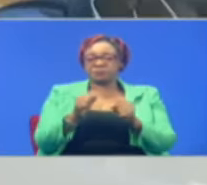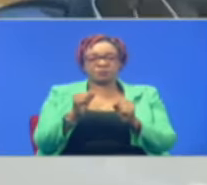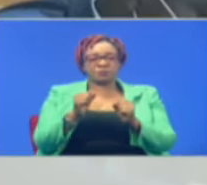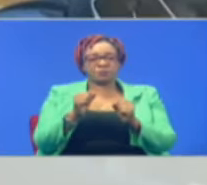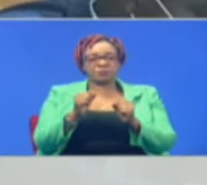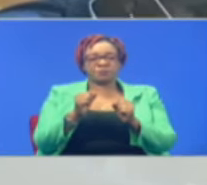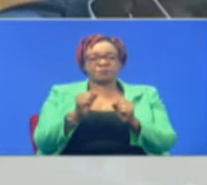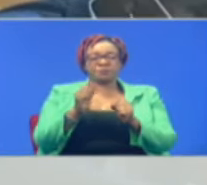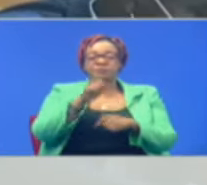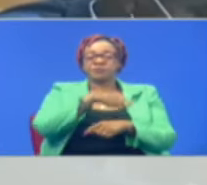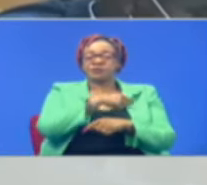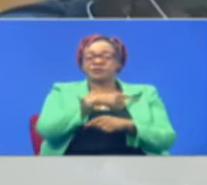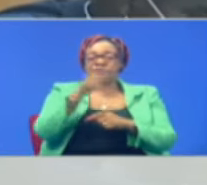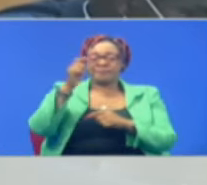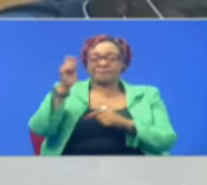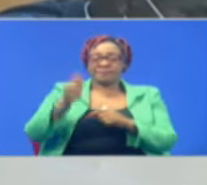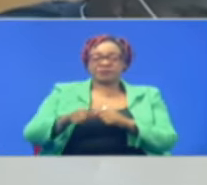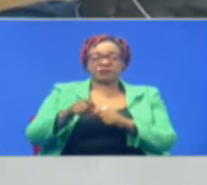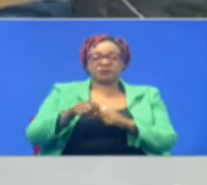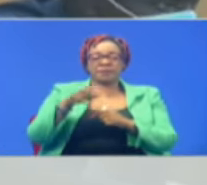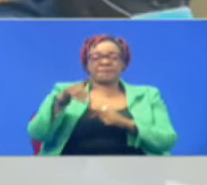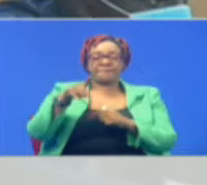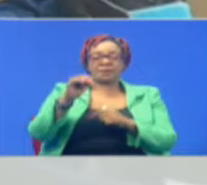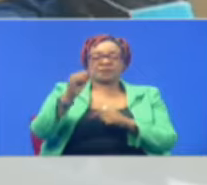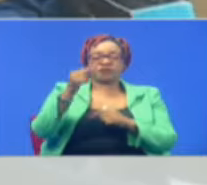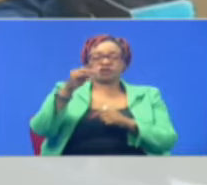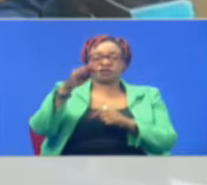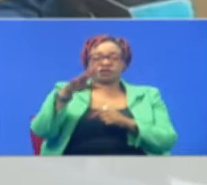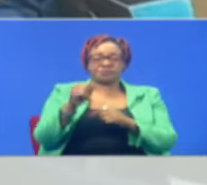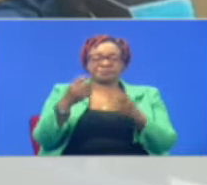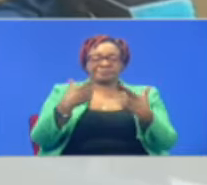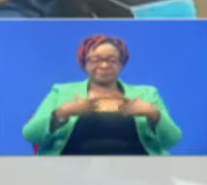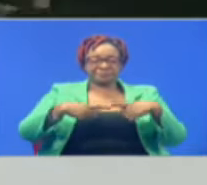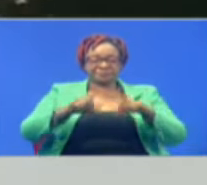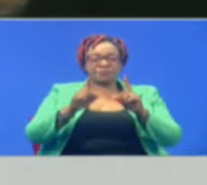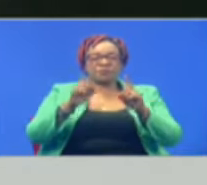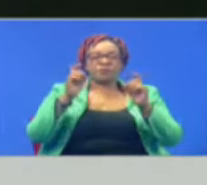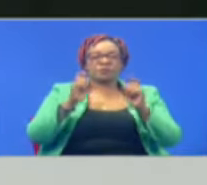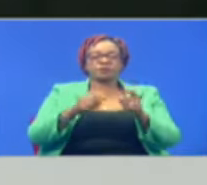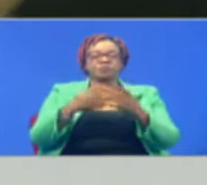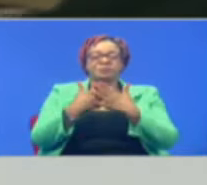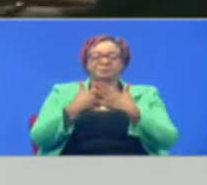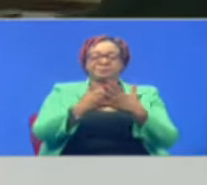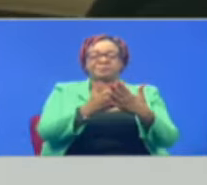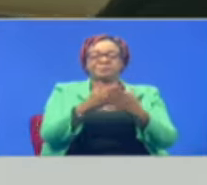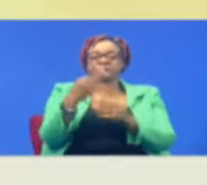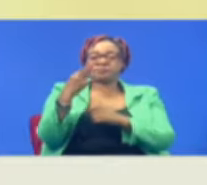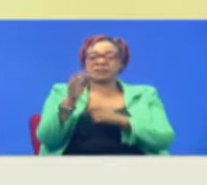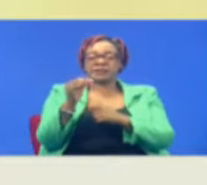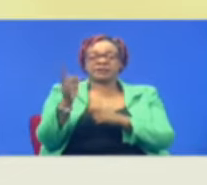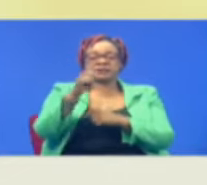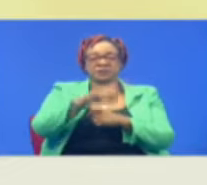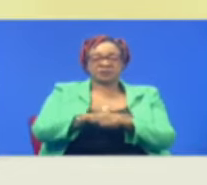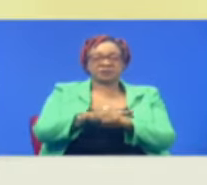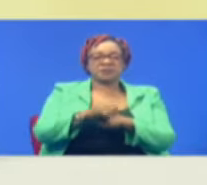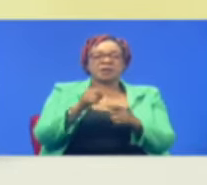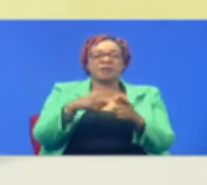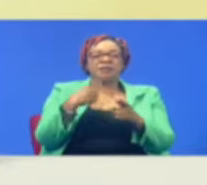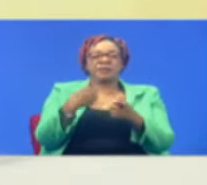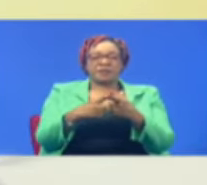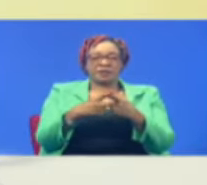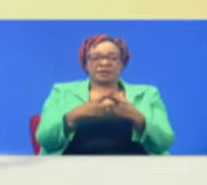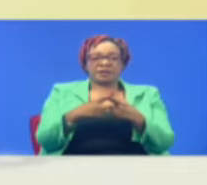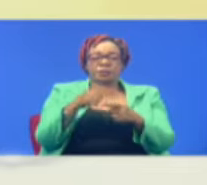Chief Magistrate Patricia Gishohi allowed that the suspect be held in custody for 30 days, after which he will